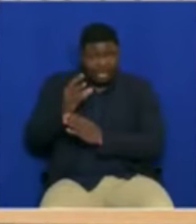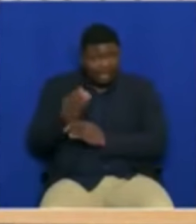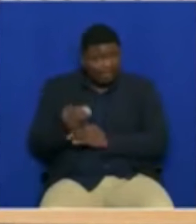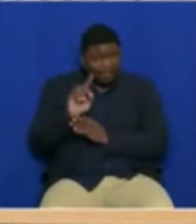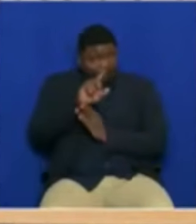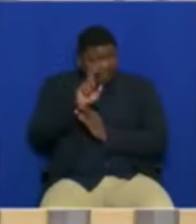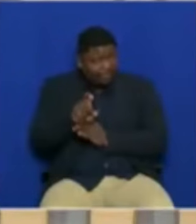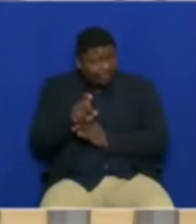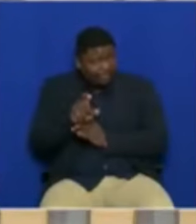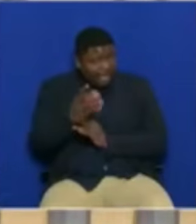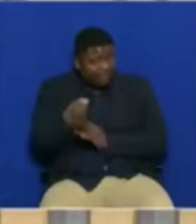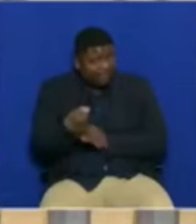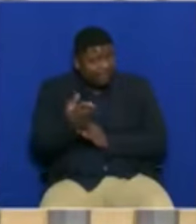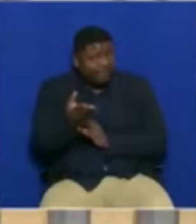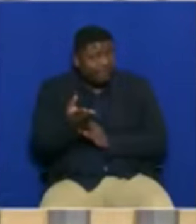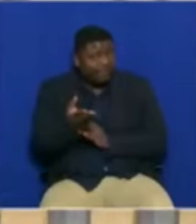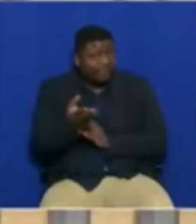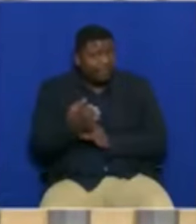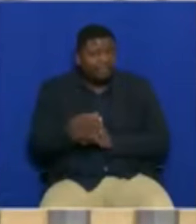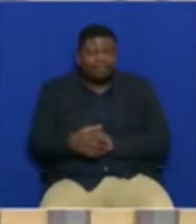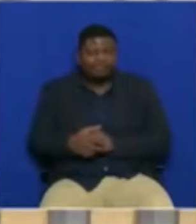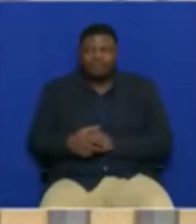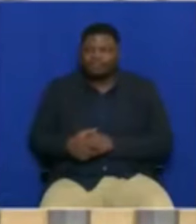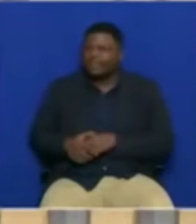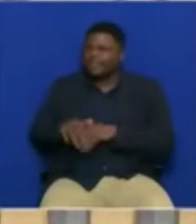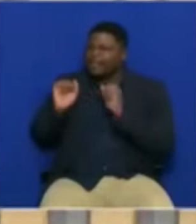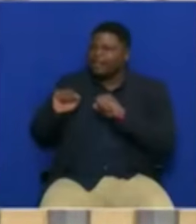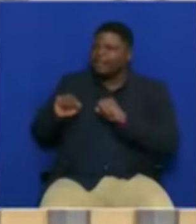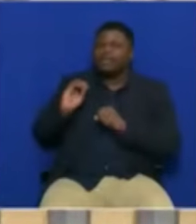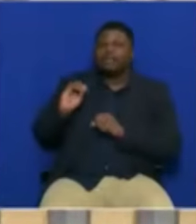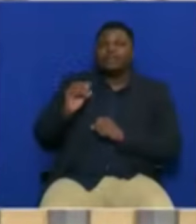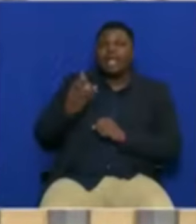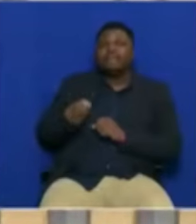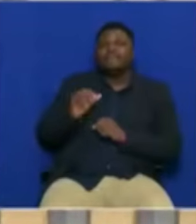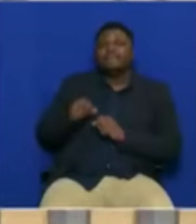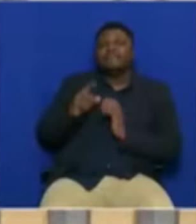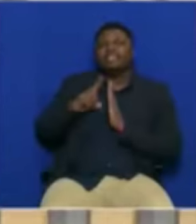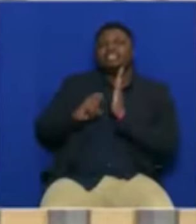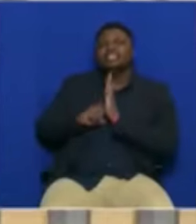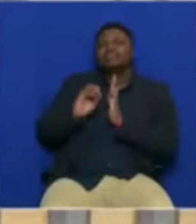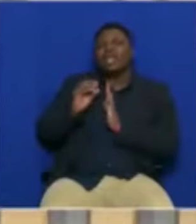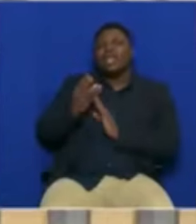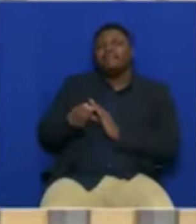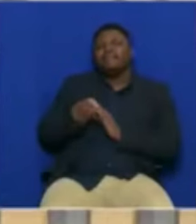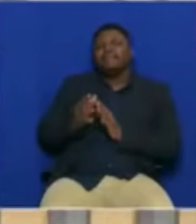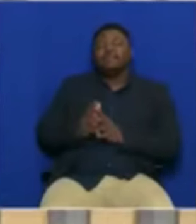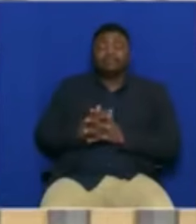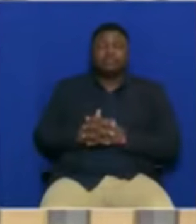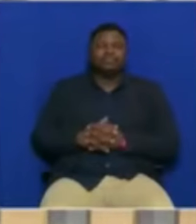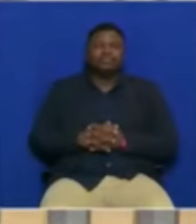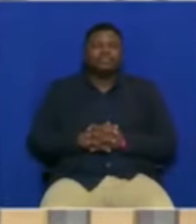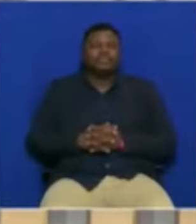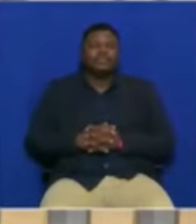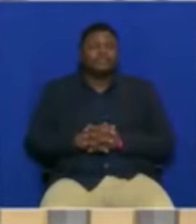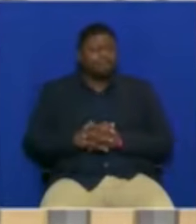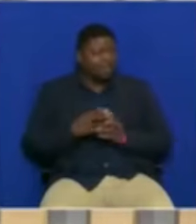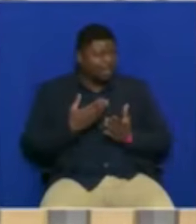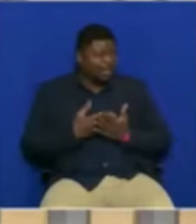Yes, Counsel. May I? Absolutely. Yes, please. May I ask, would it not